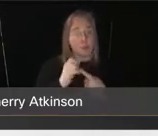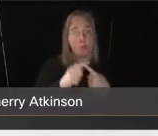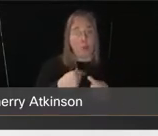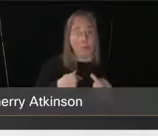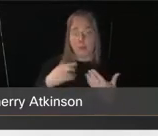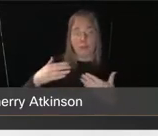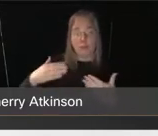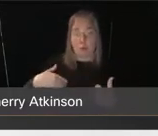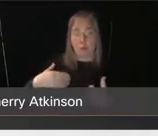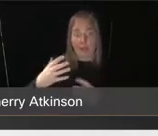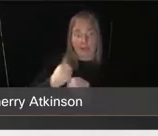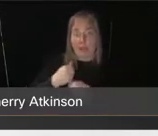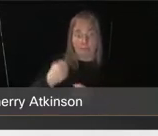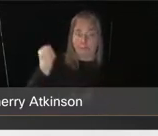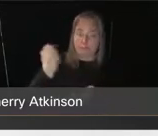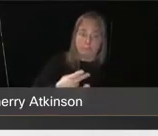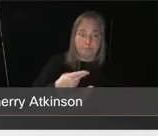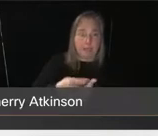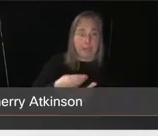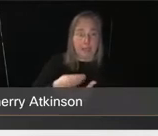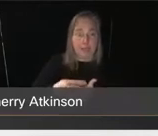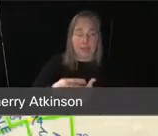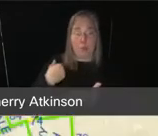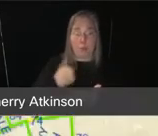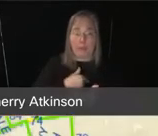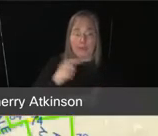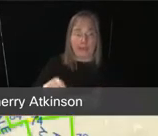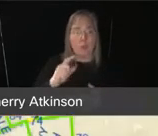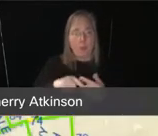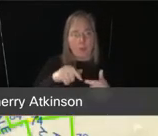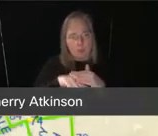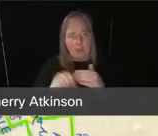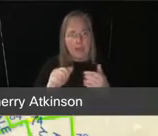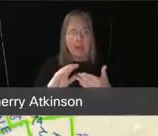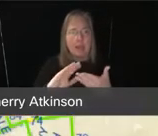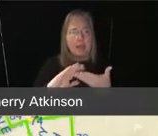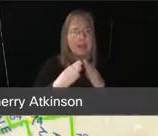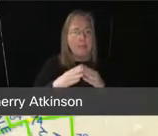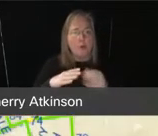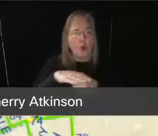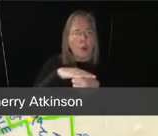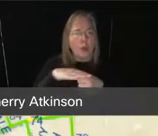level that we need, is when we go into a neighborhood, typically we would like to